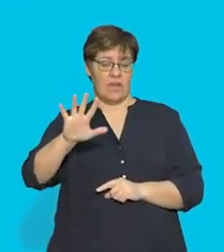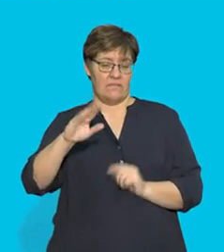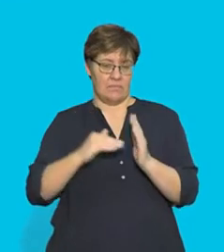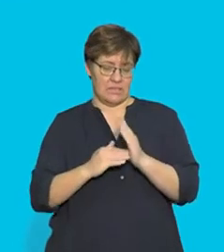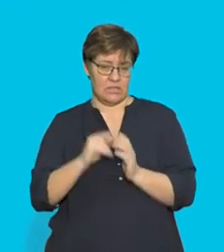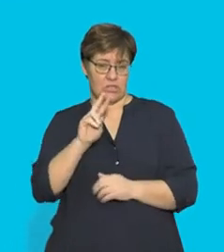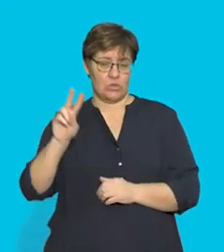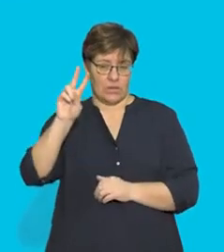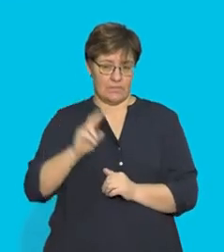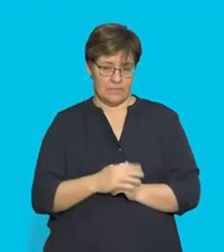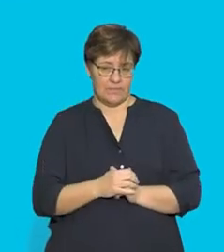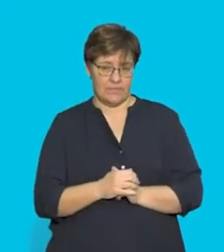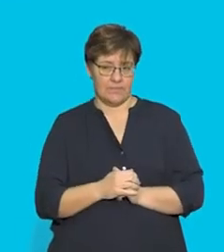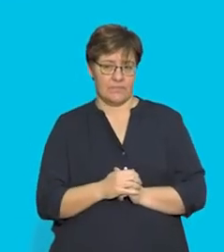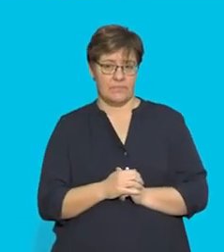127,125 meters squared.